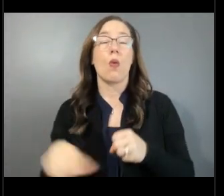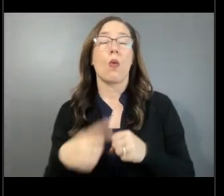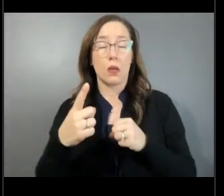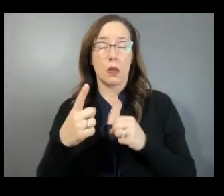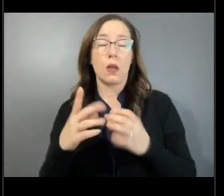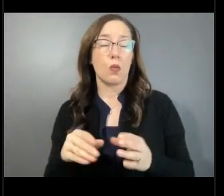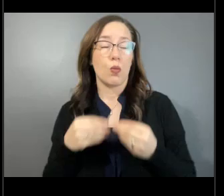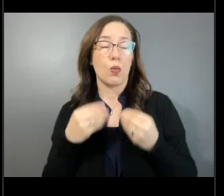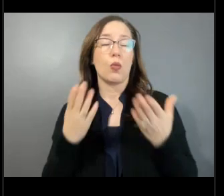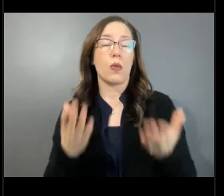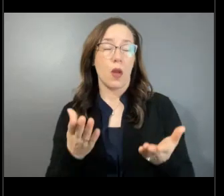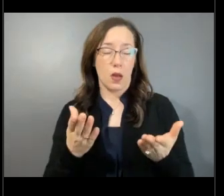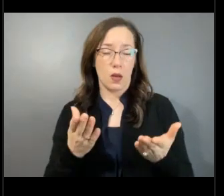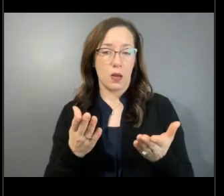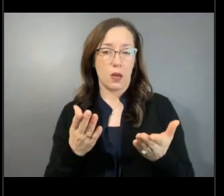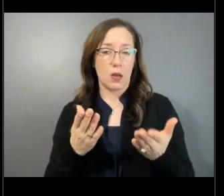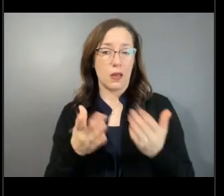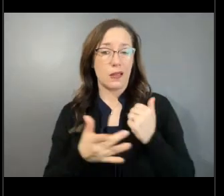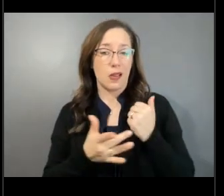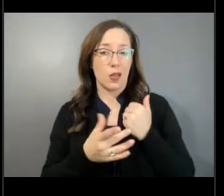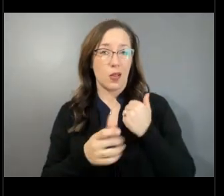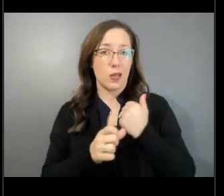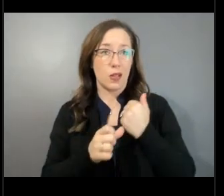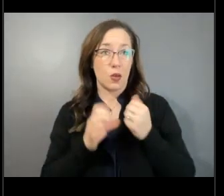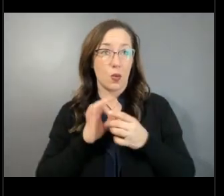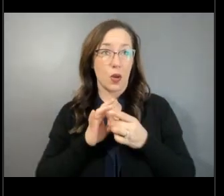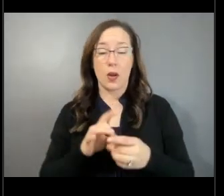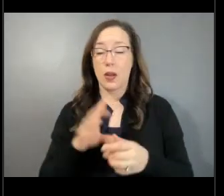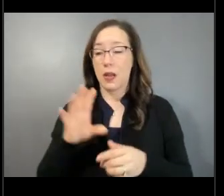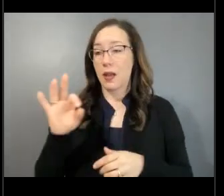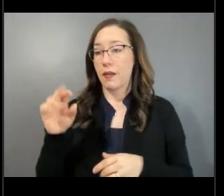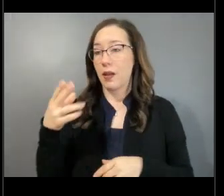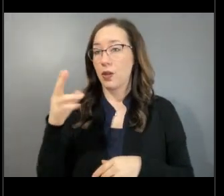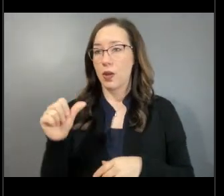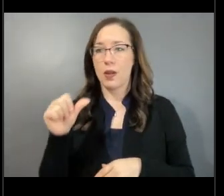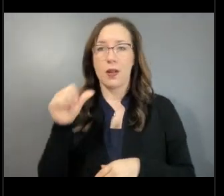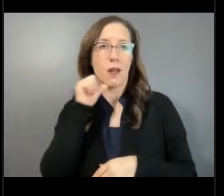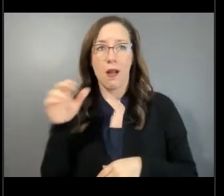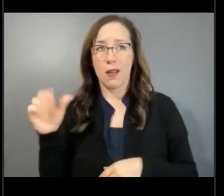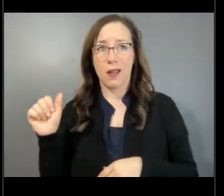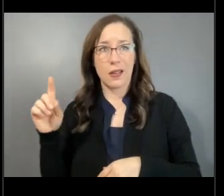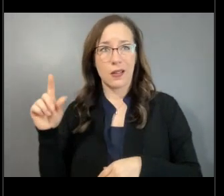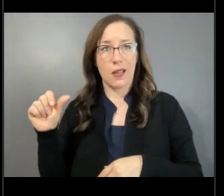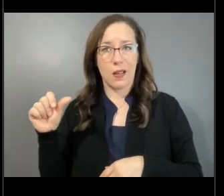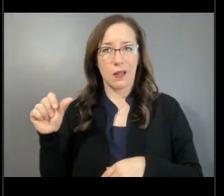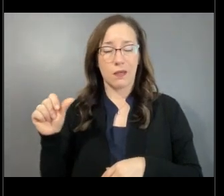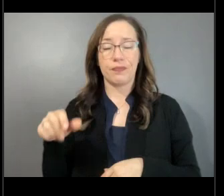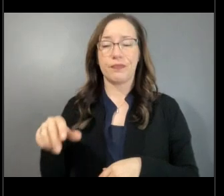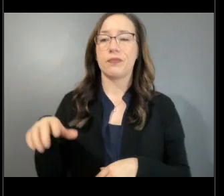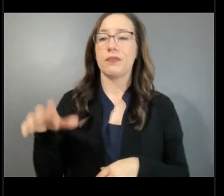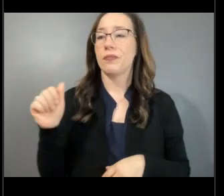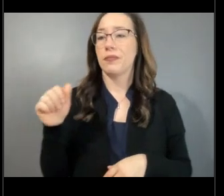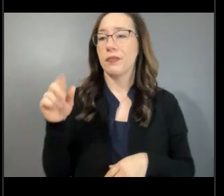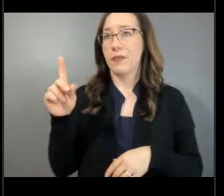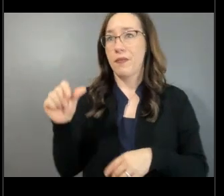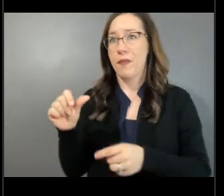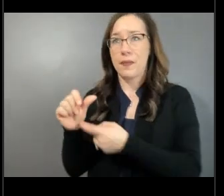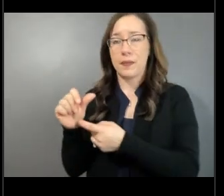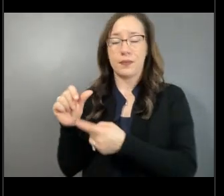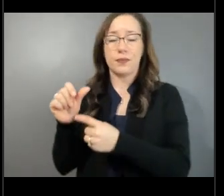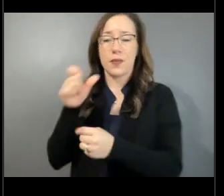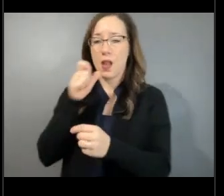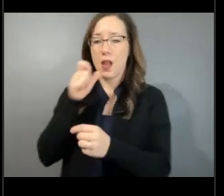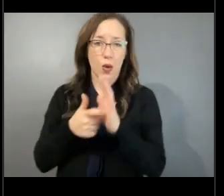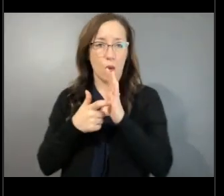This program can only provide technical assistance regarding the FHA, not the ADA. The ADA does not